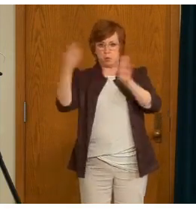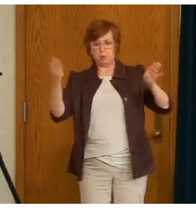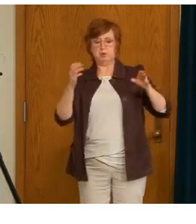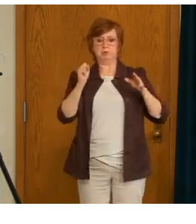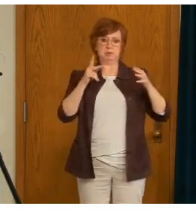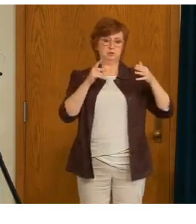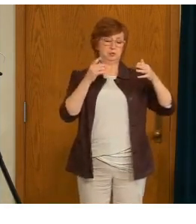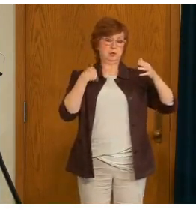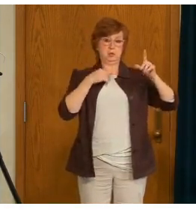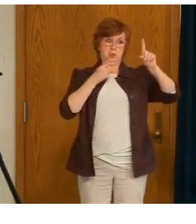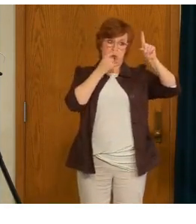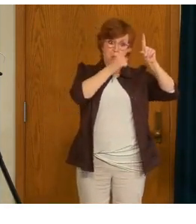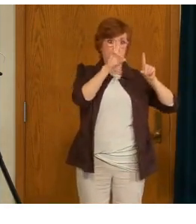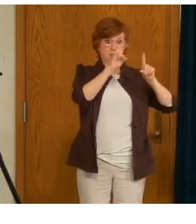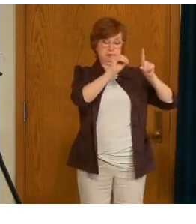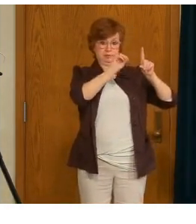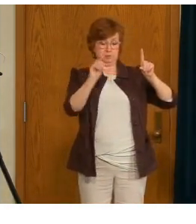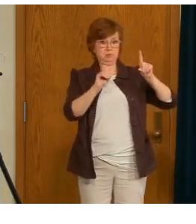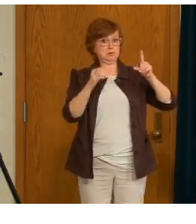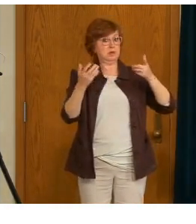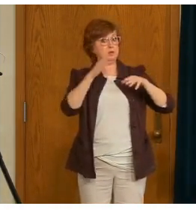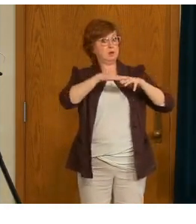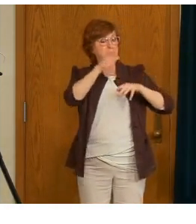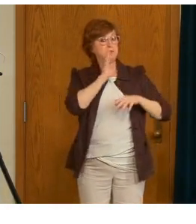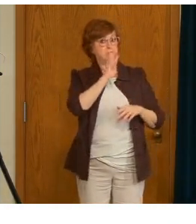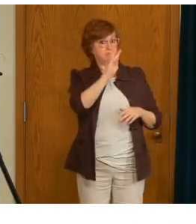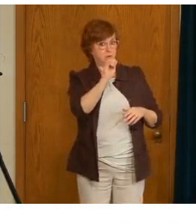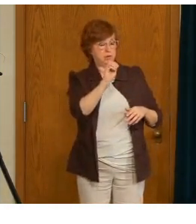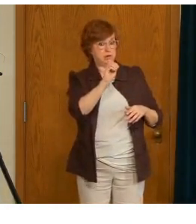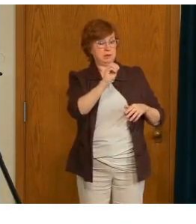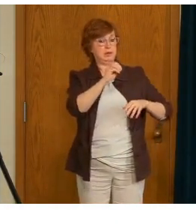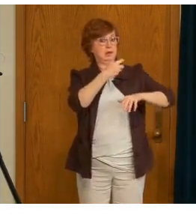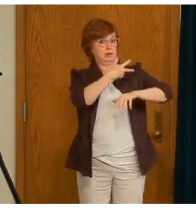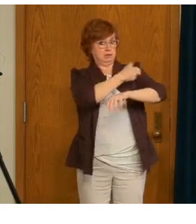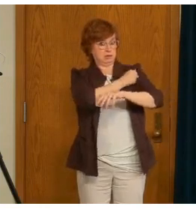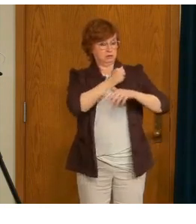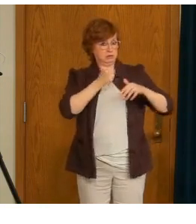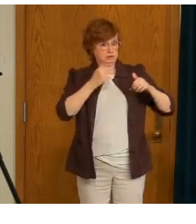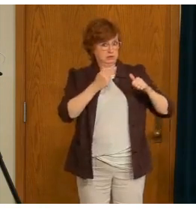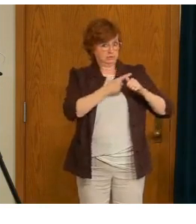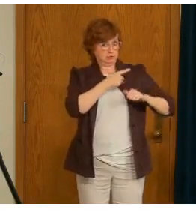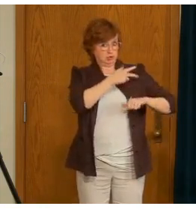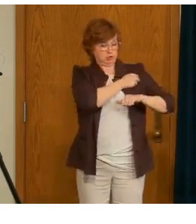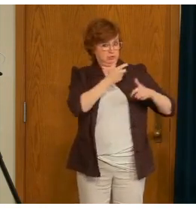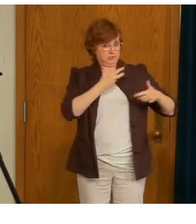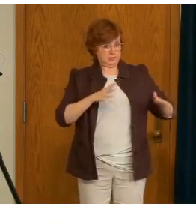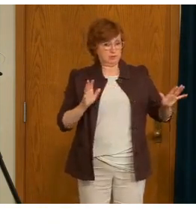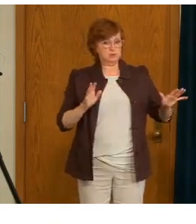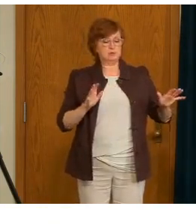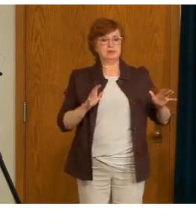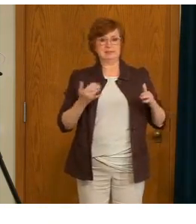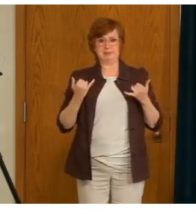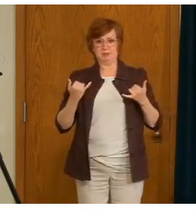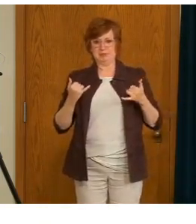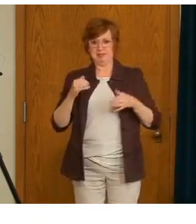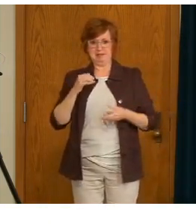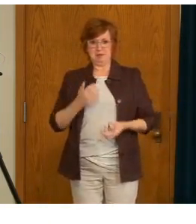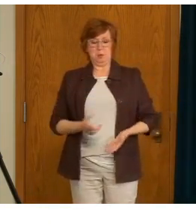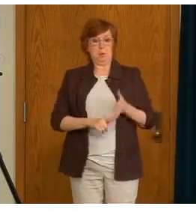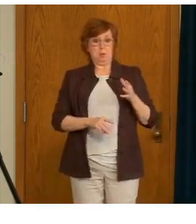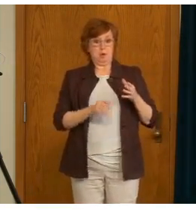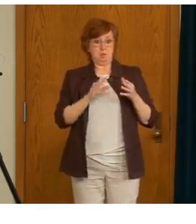is 70% of everyone age 40 and over receiving their first dose. As of today, we are at